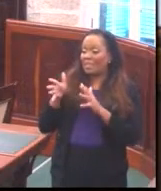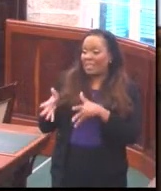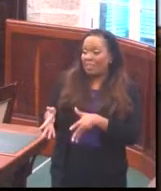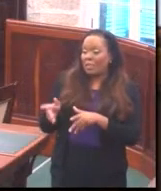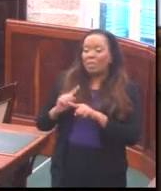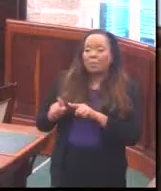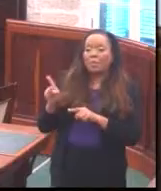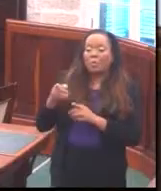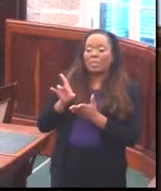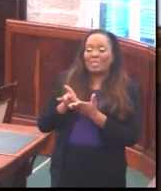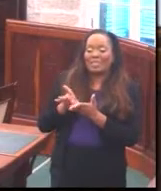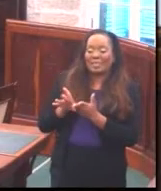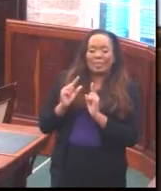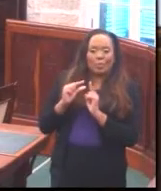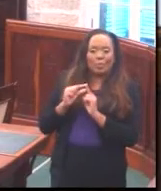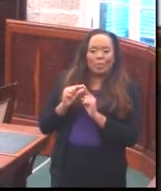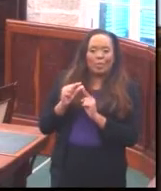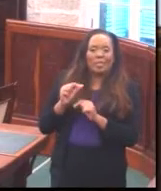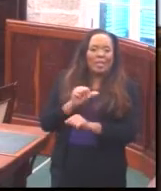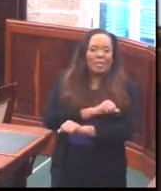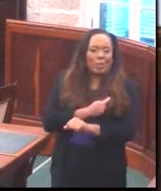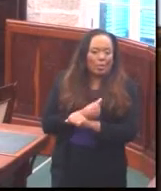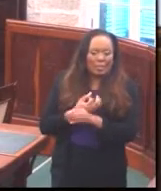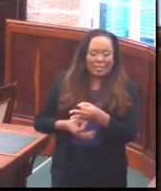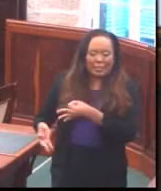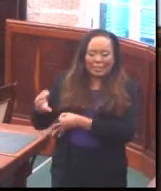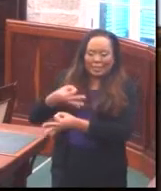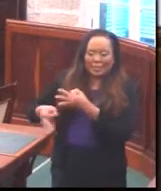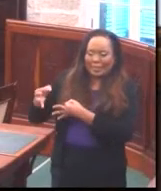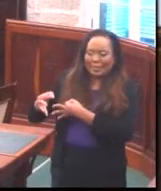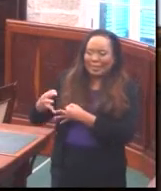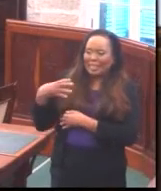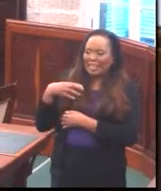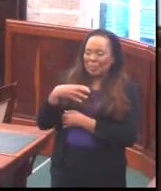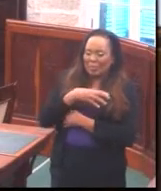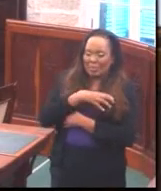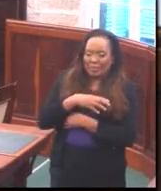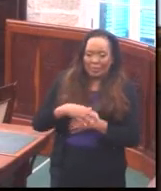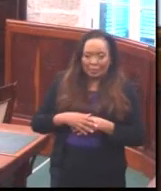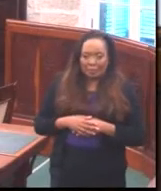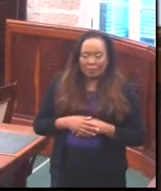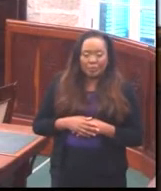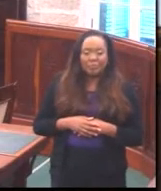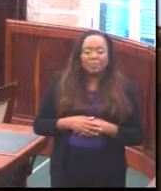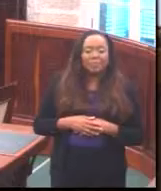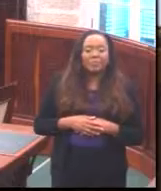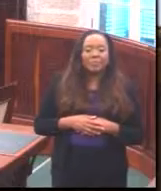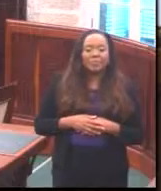deleted the word authority and replaced it with the word commission. Now, if one